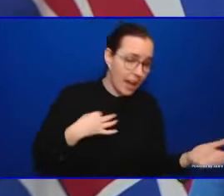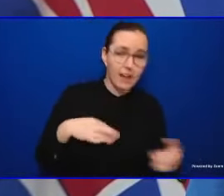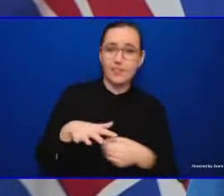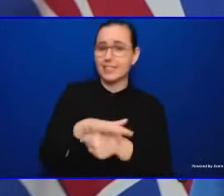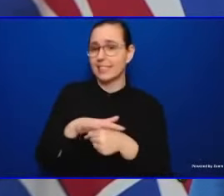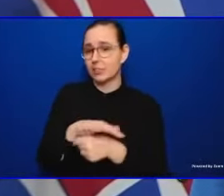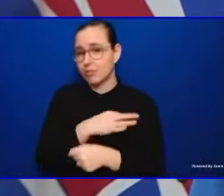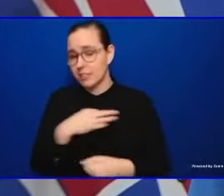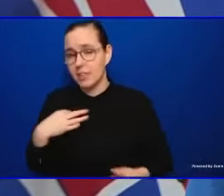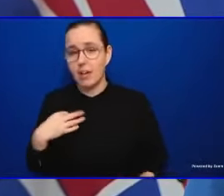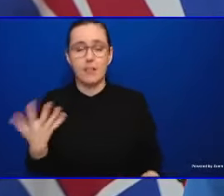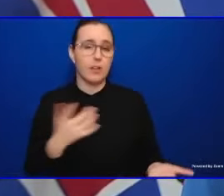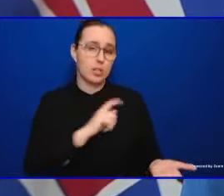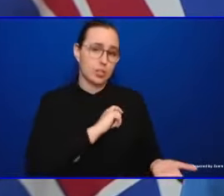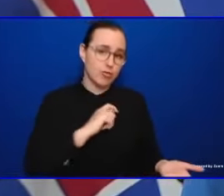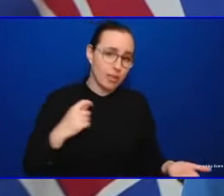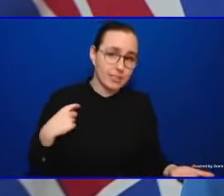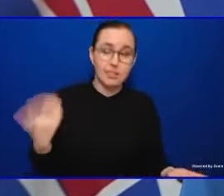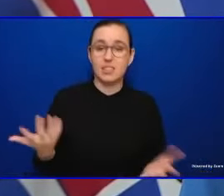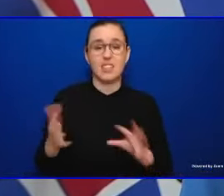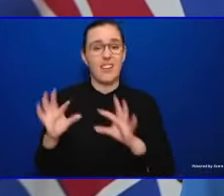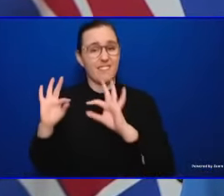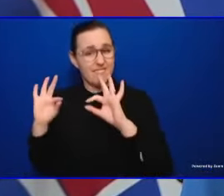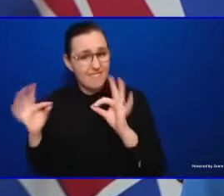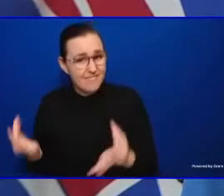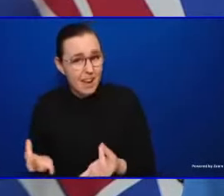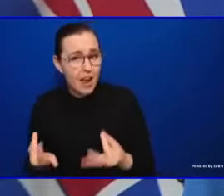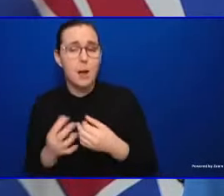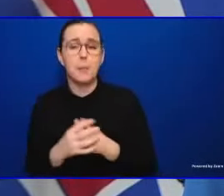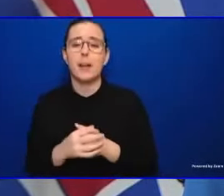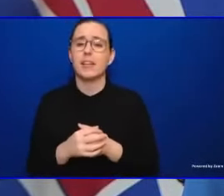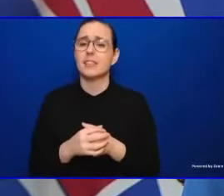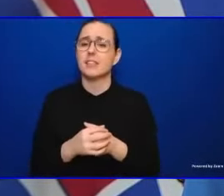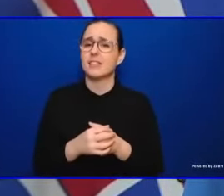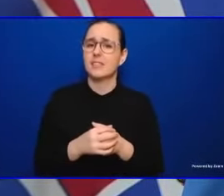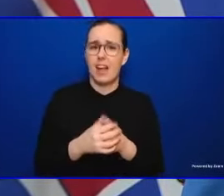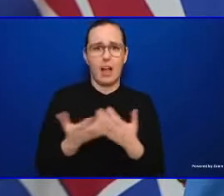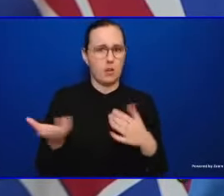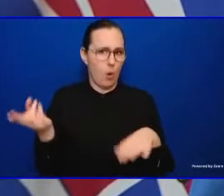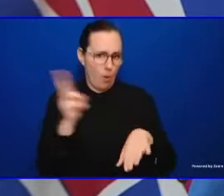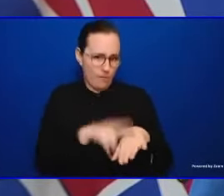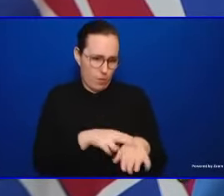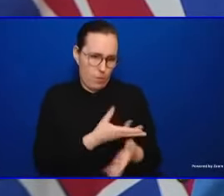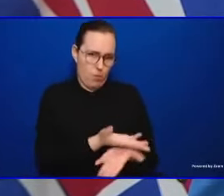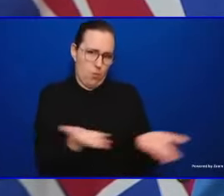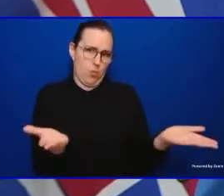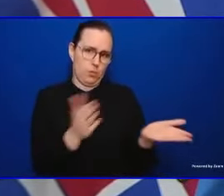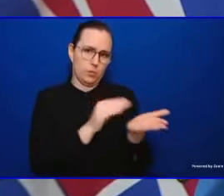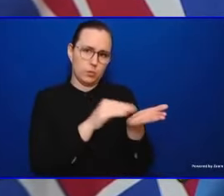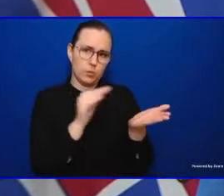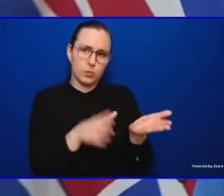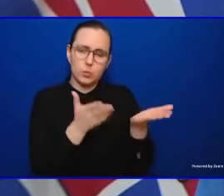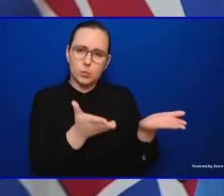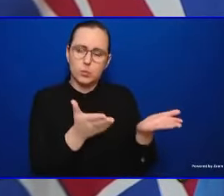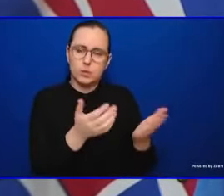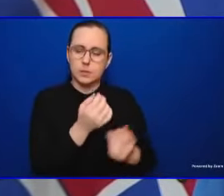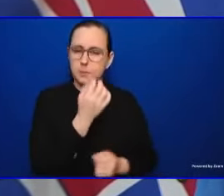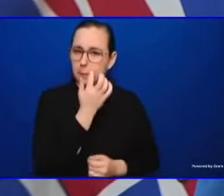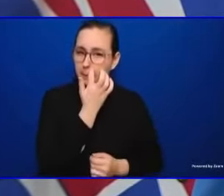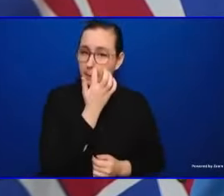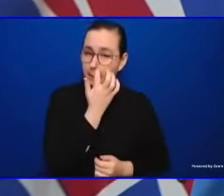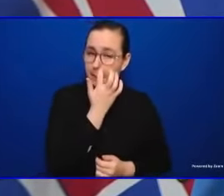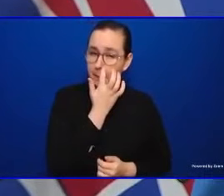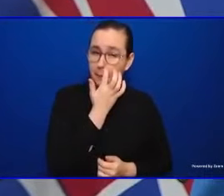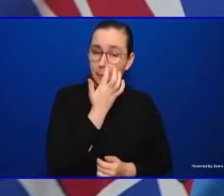families, and of course, for students. And I know that this is an anxious time for